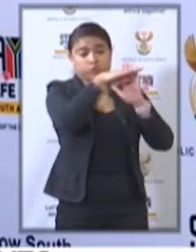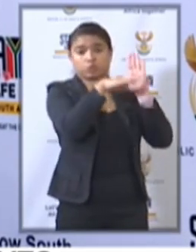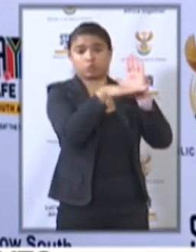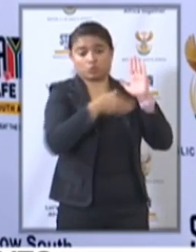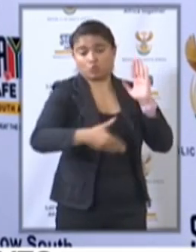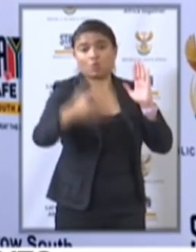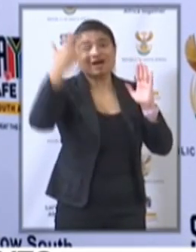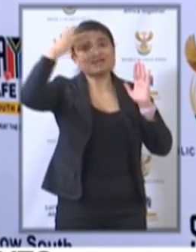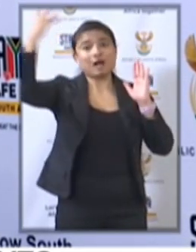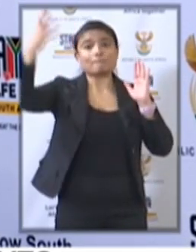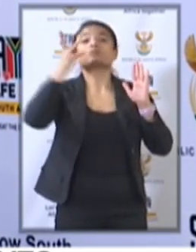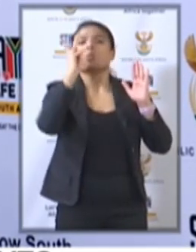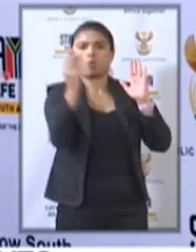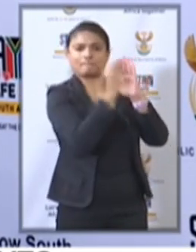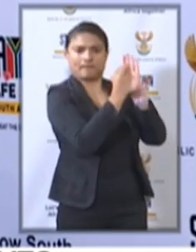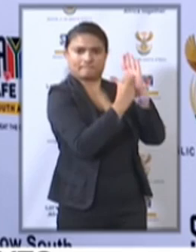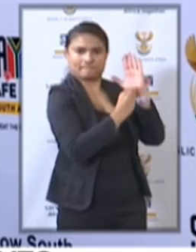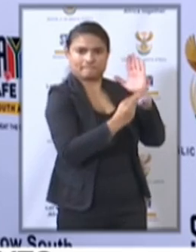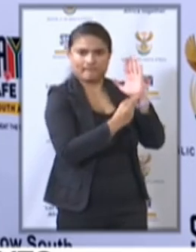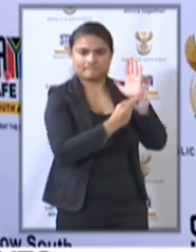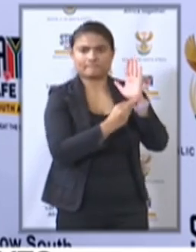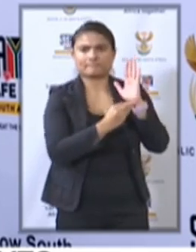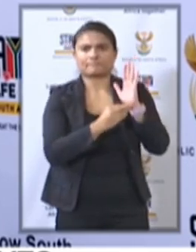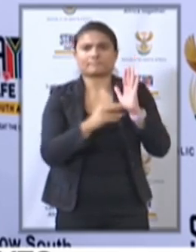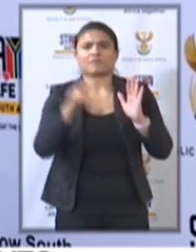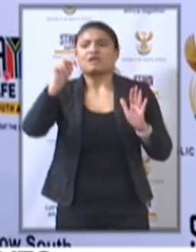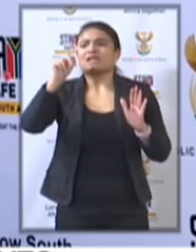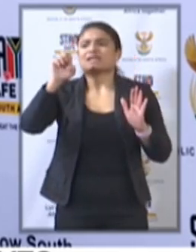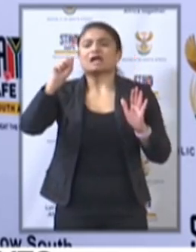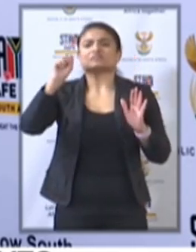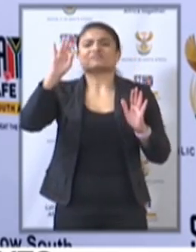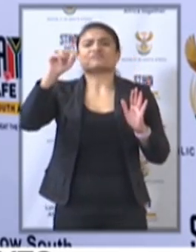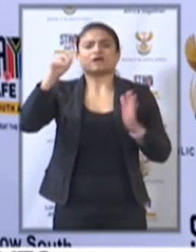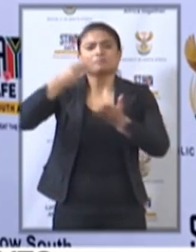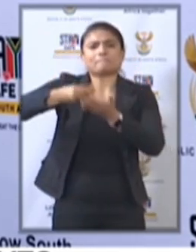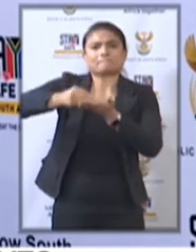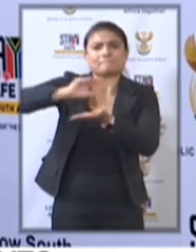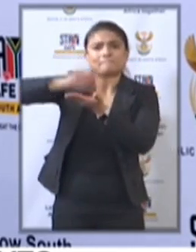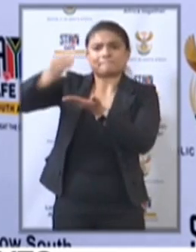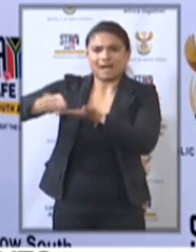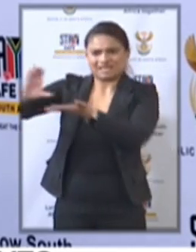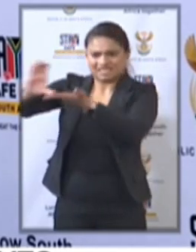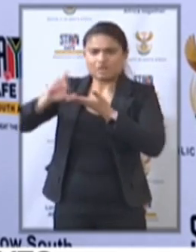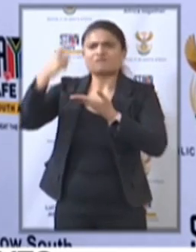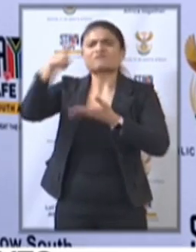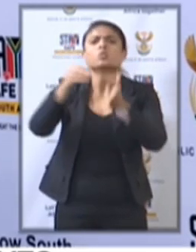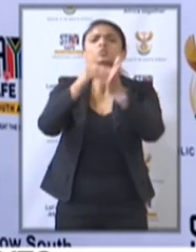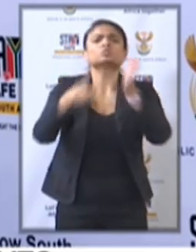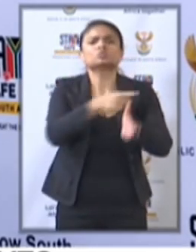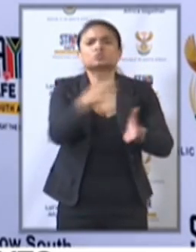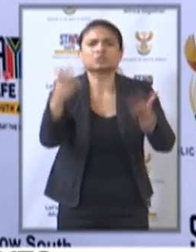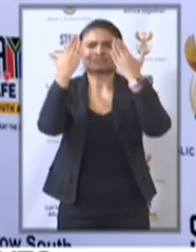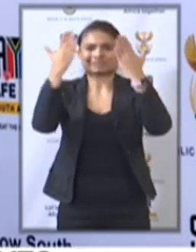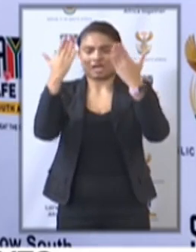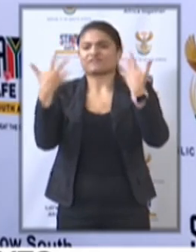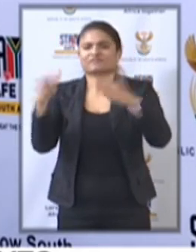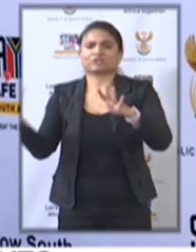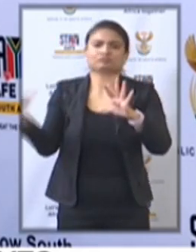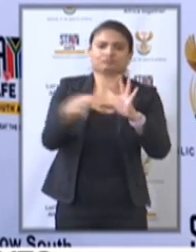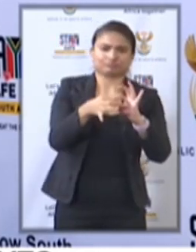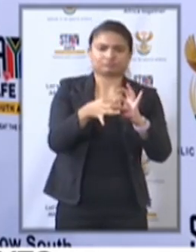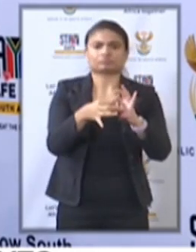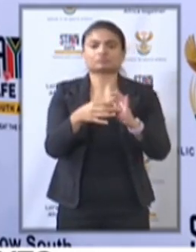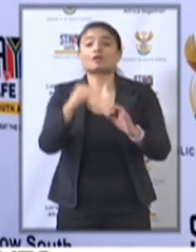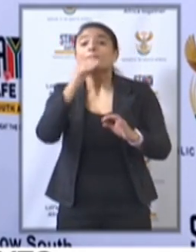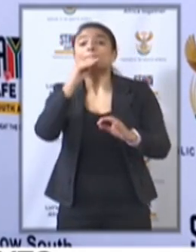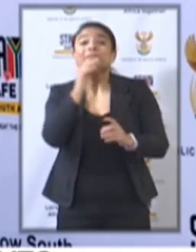accommodation providers, NSFAS and fee-paying students on issues linked to tuition and accommodation fees for